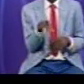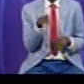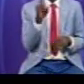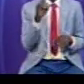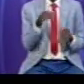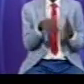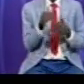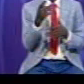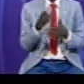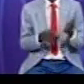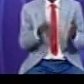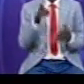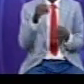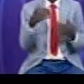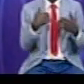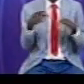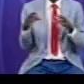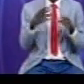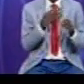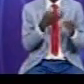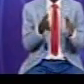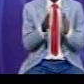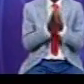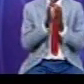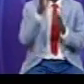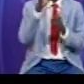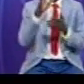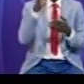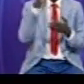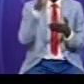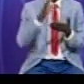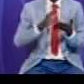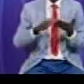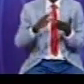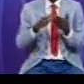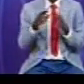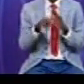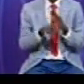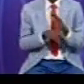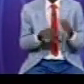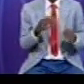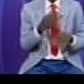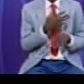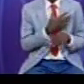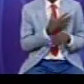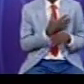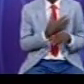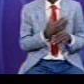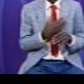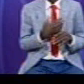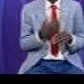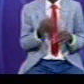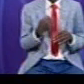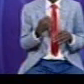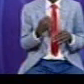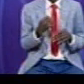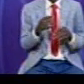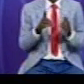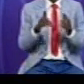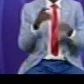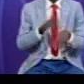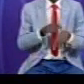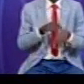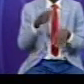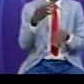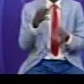the kingdom of God. It was about God's glory. So I had to ask God for forgiveness. And it was close to that time we went for Impact 2.0. I prayed.